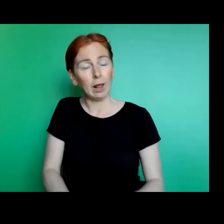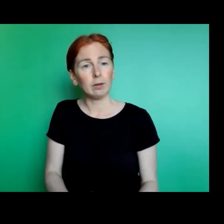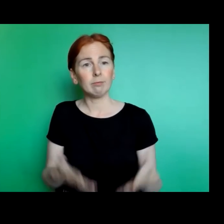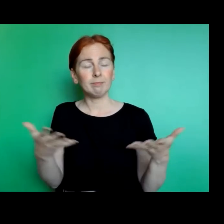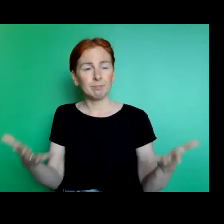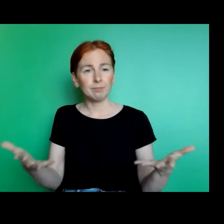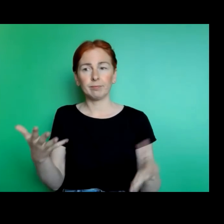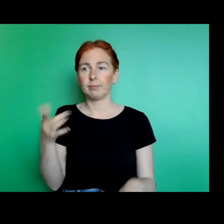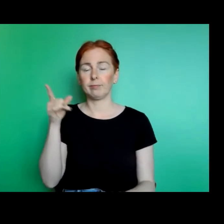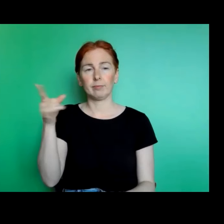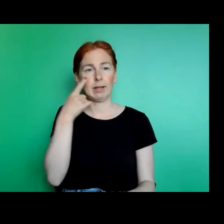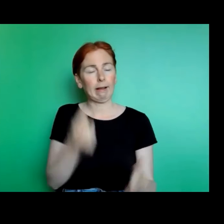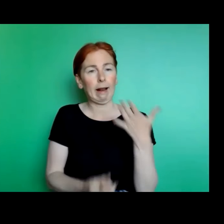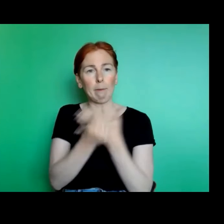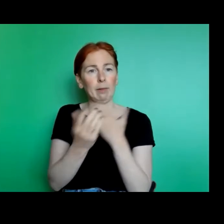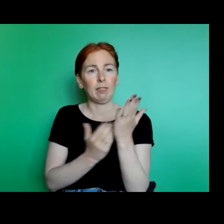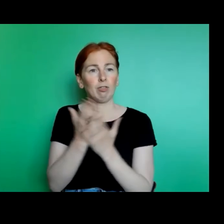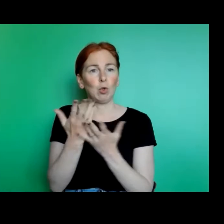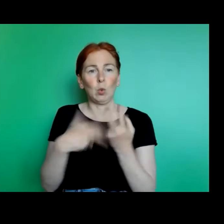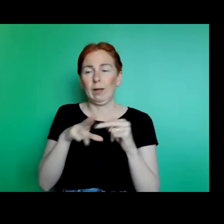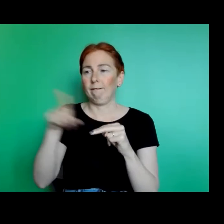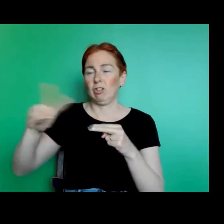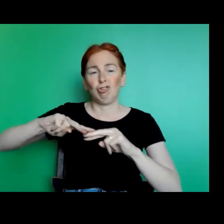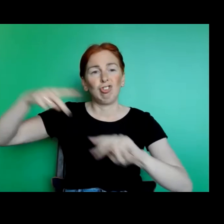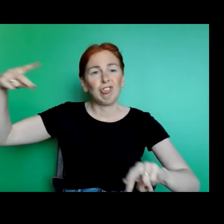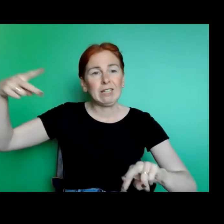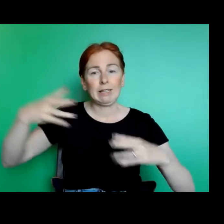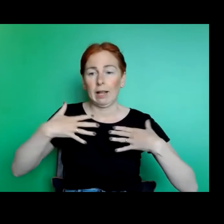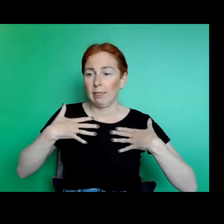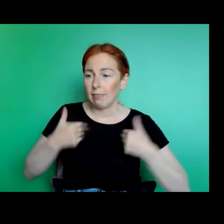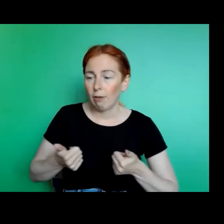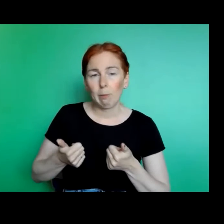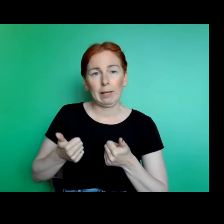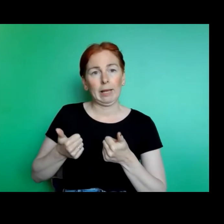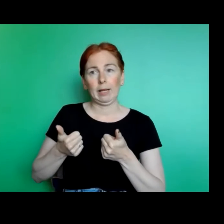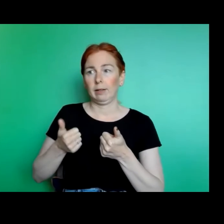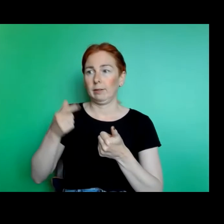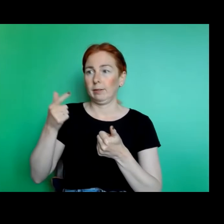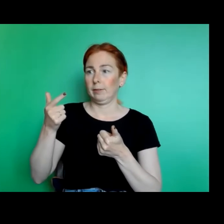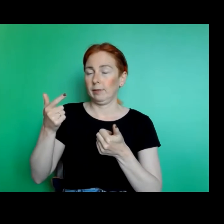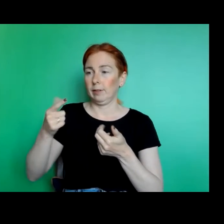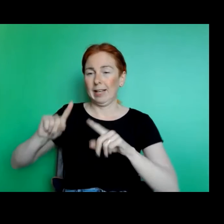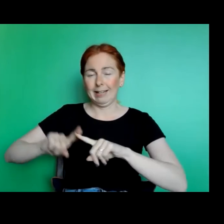to individual mutations, and there are many that cause Usher syndrome.